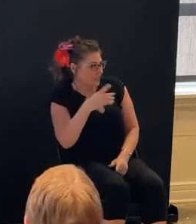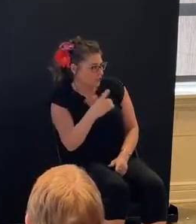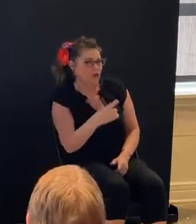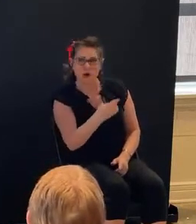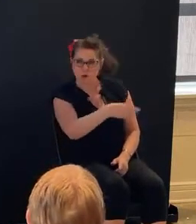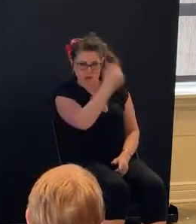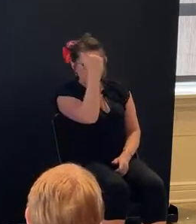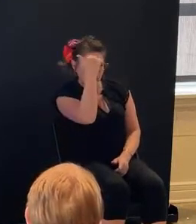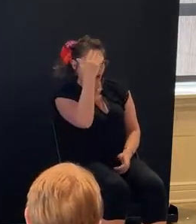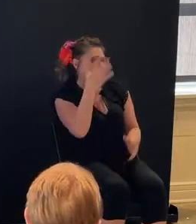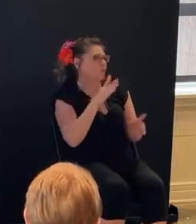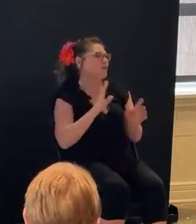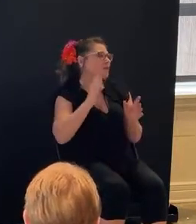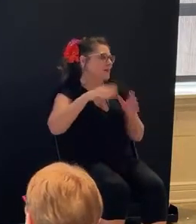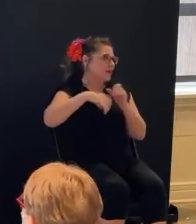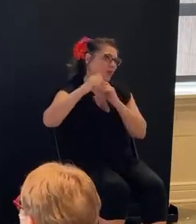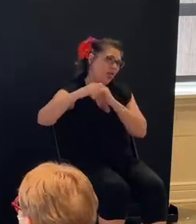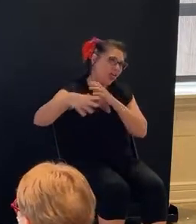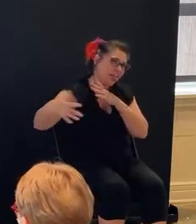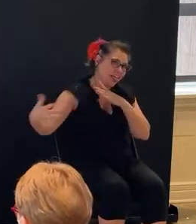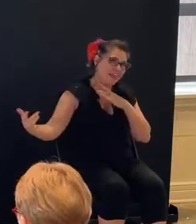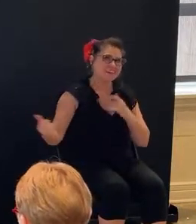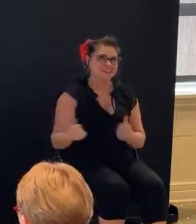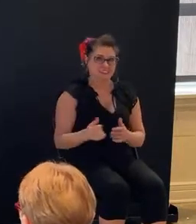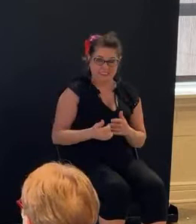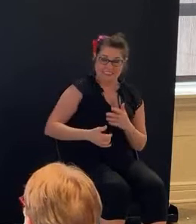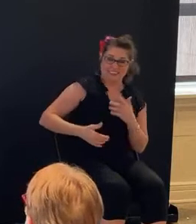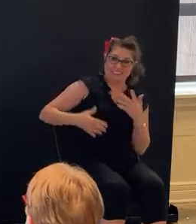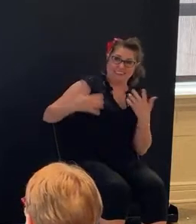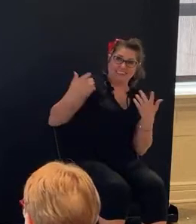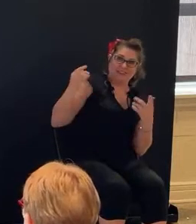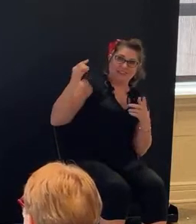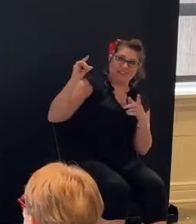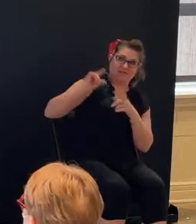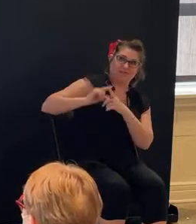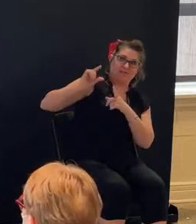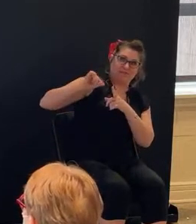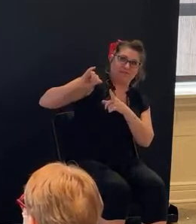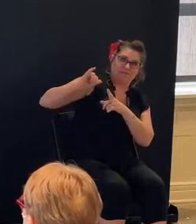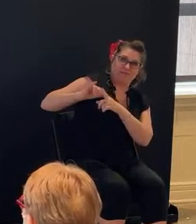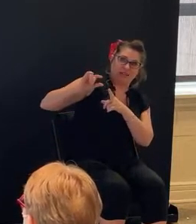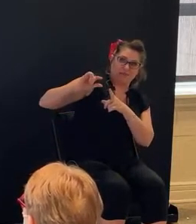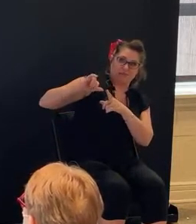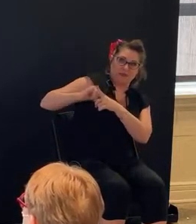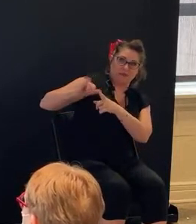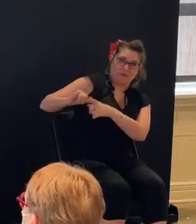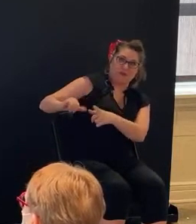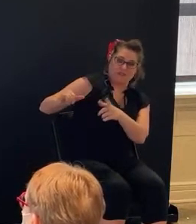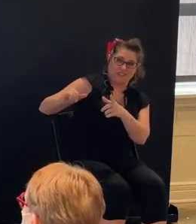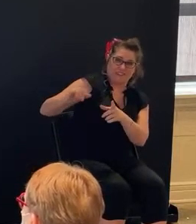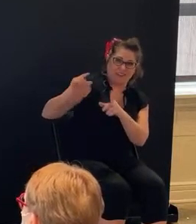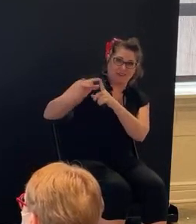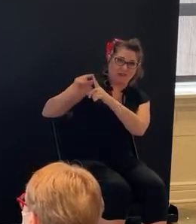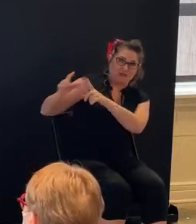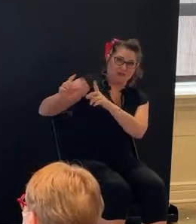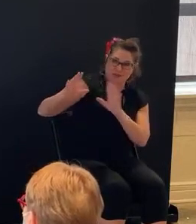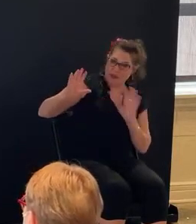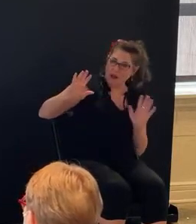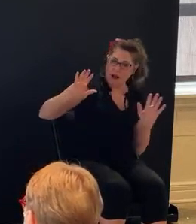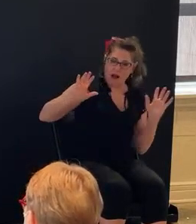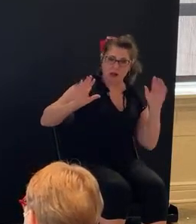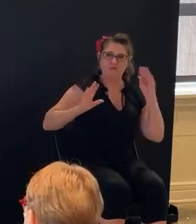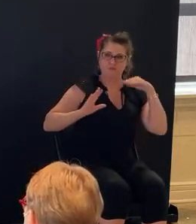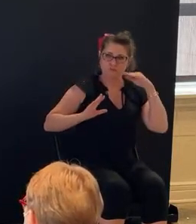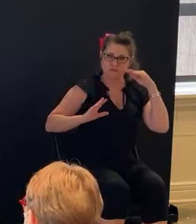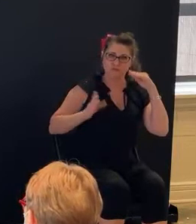And so they start hitting me with all of their big terminologies, and I say, oh yes, I've, you know, of course I